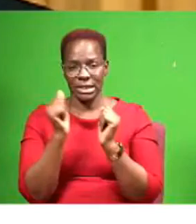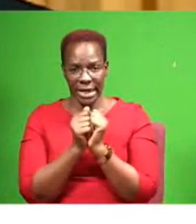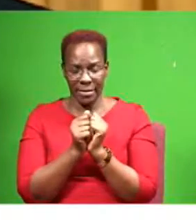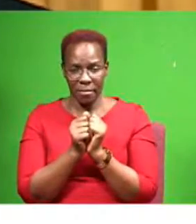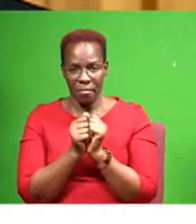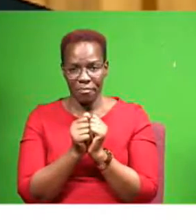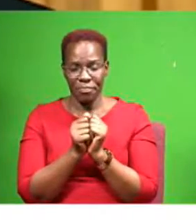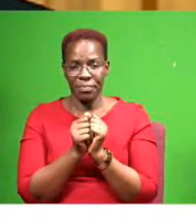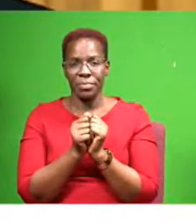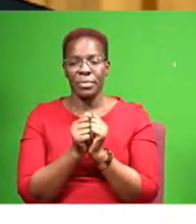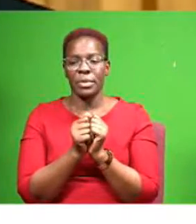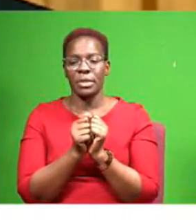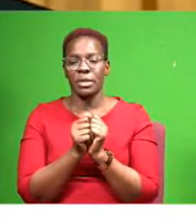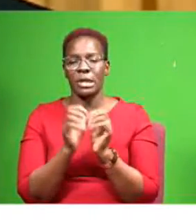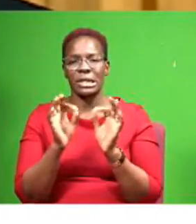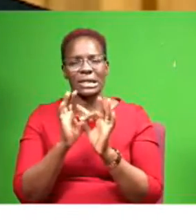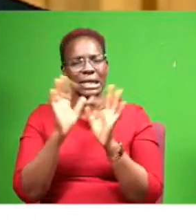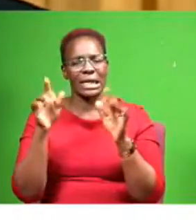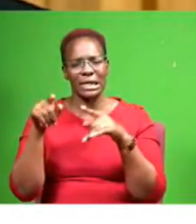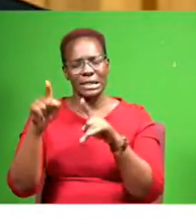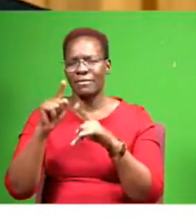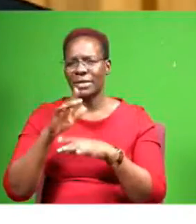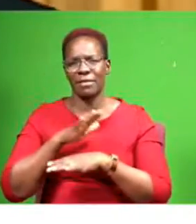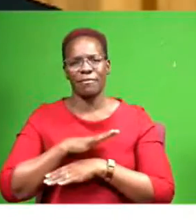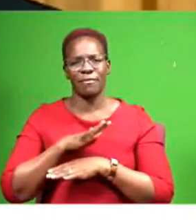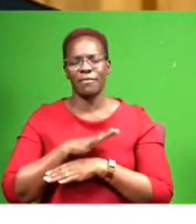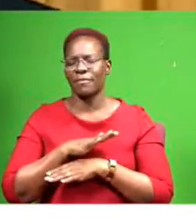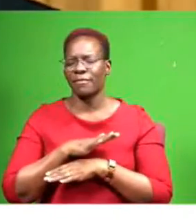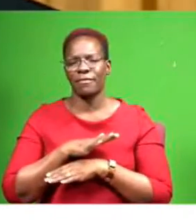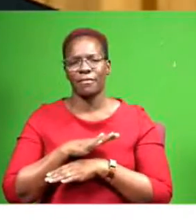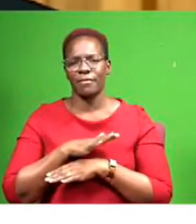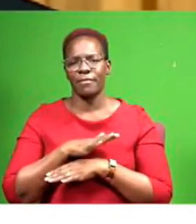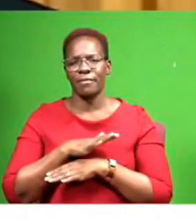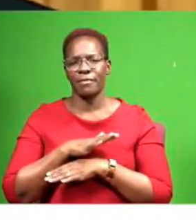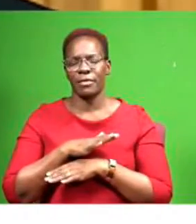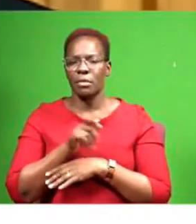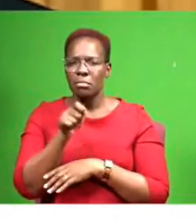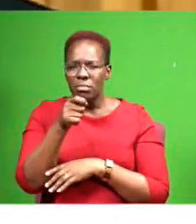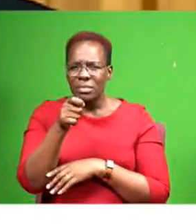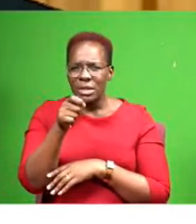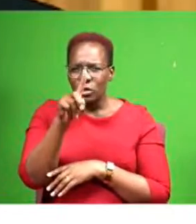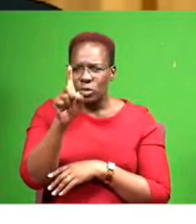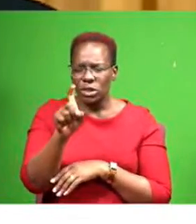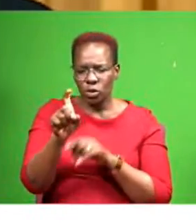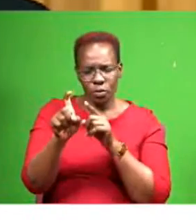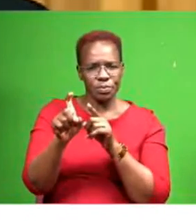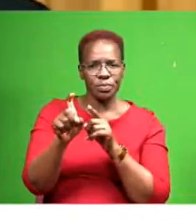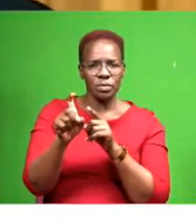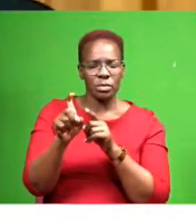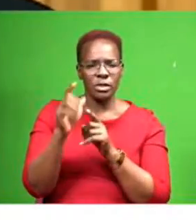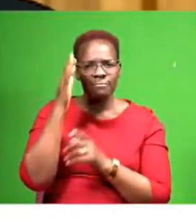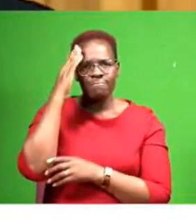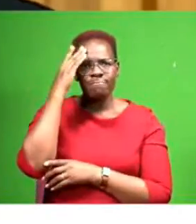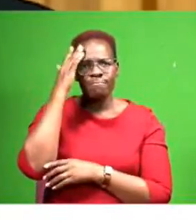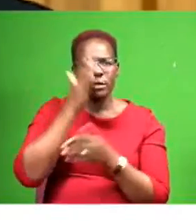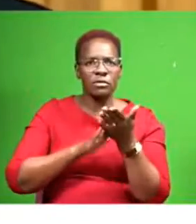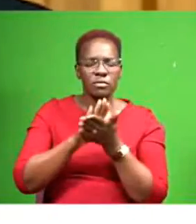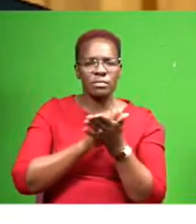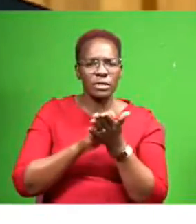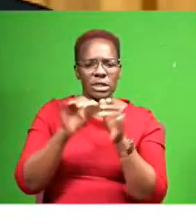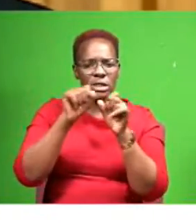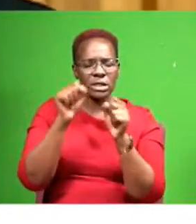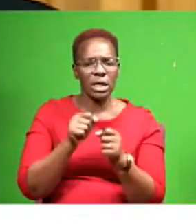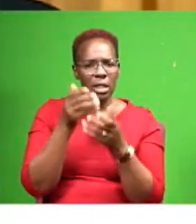is explicit and self-sufficient. The key question in considering whether the basic structure doctrine applies